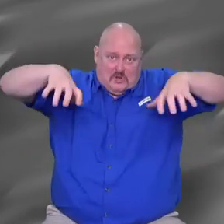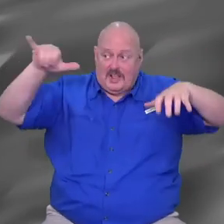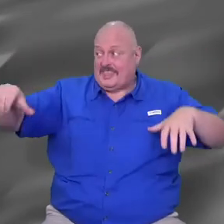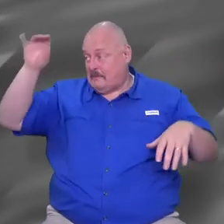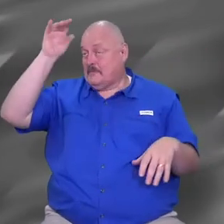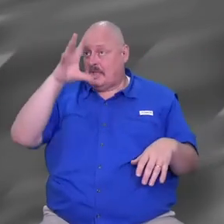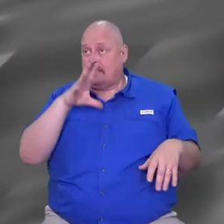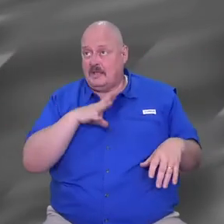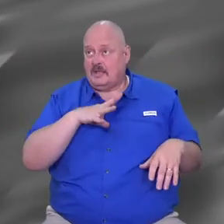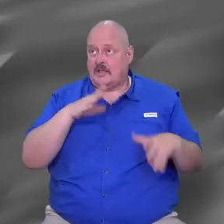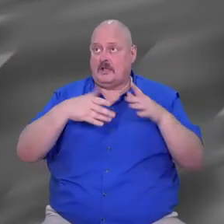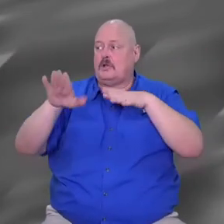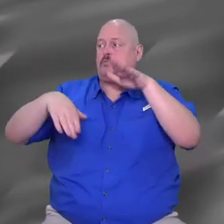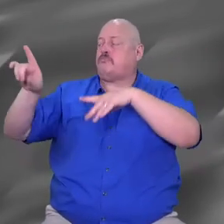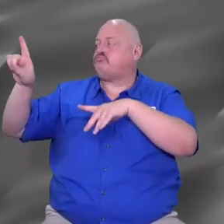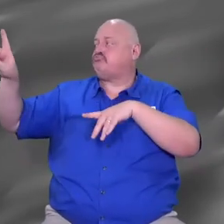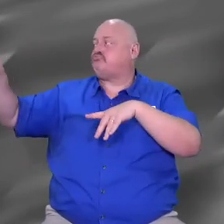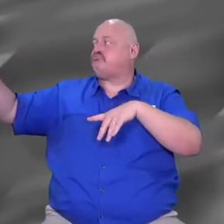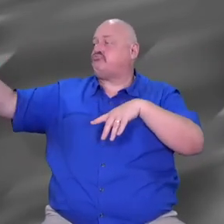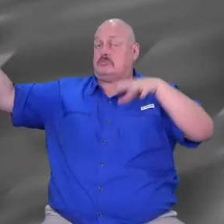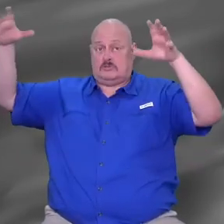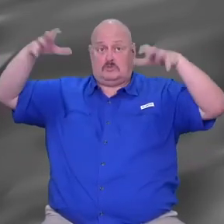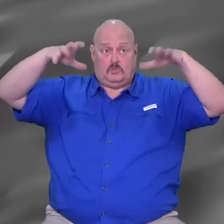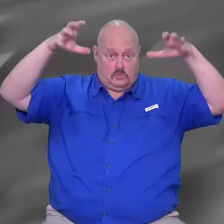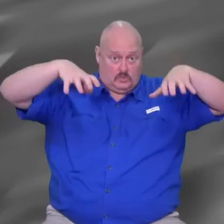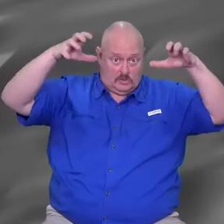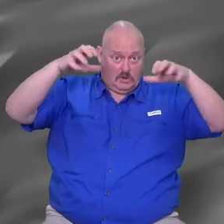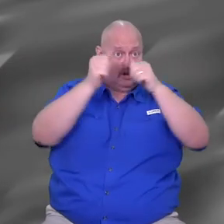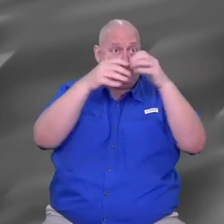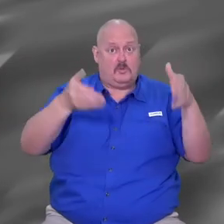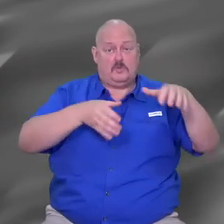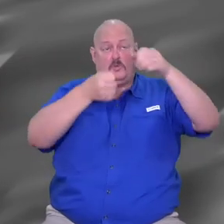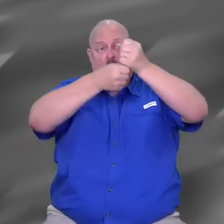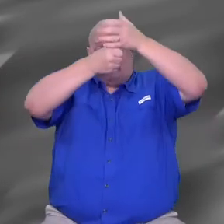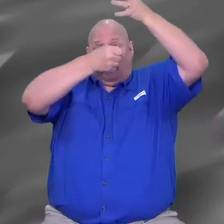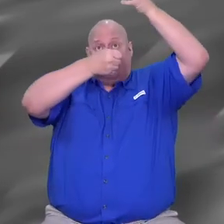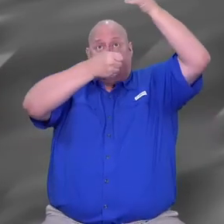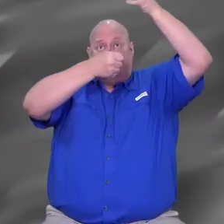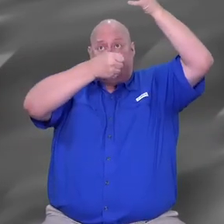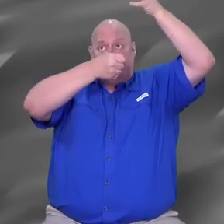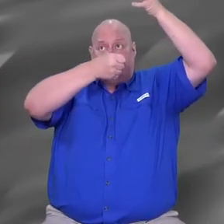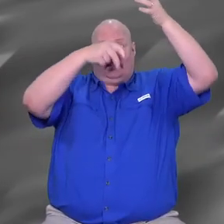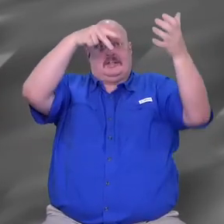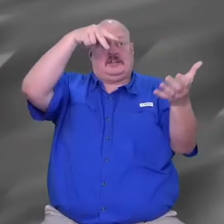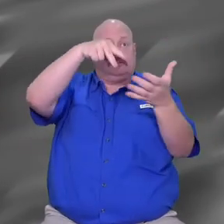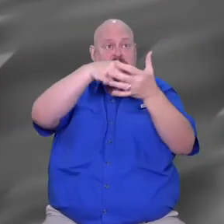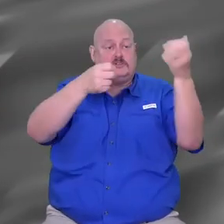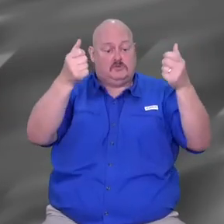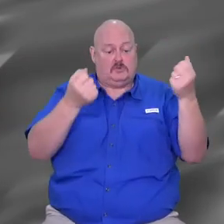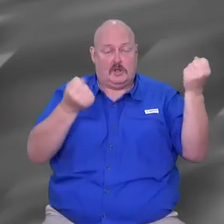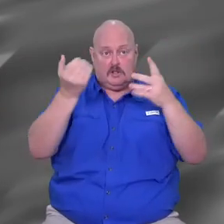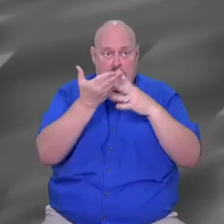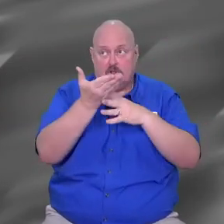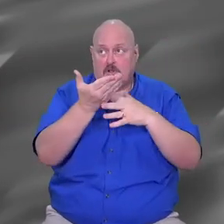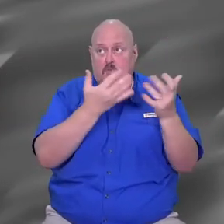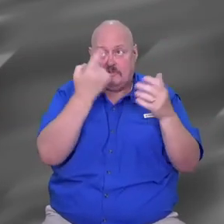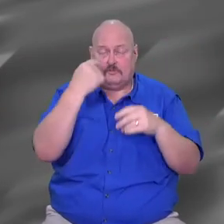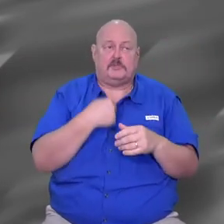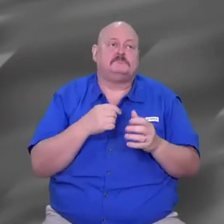man walked a half a mile in the rain without an umbrella and was standing at that drive-thru waiting for